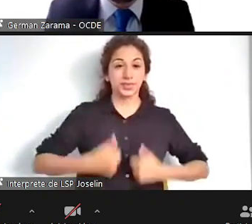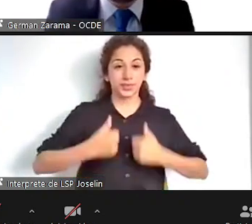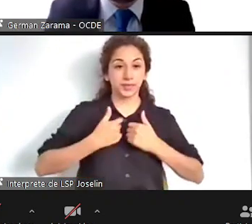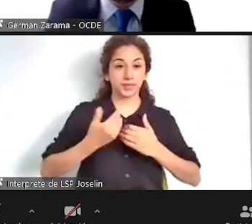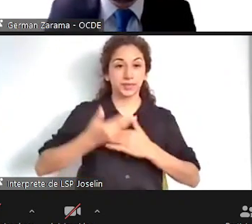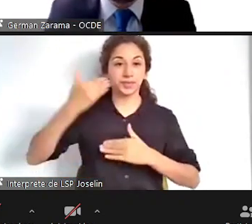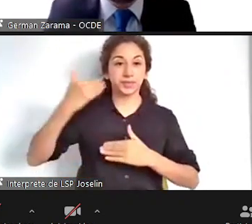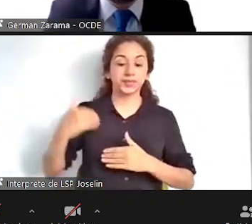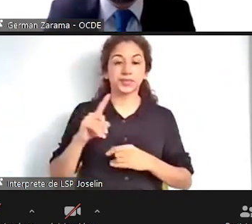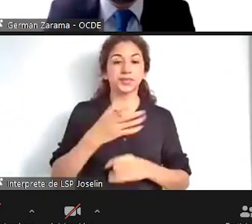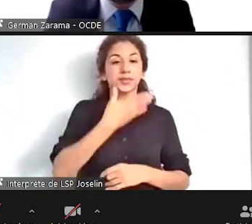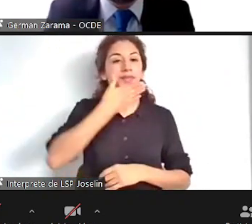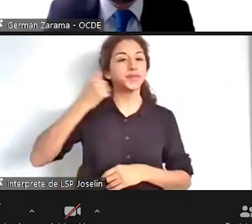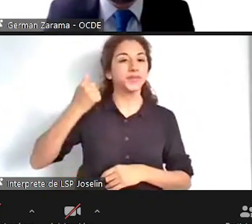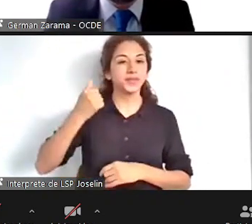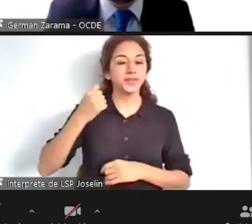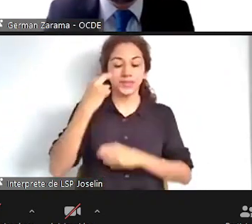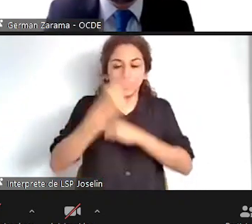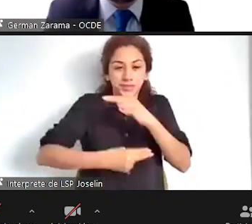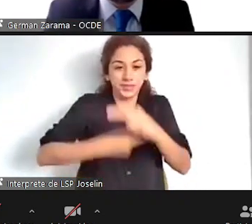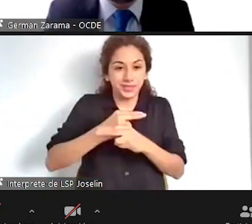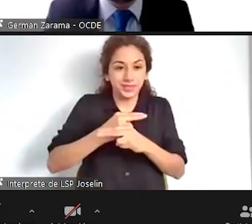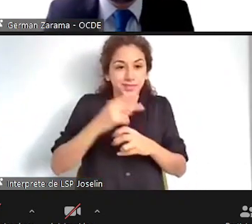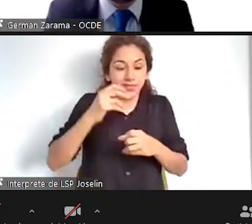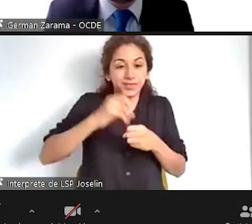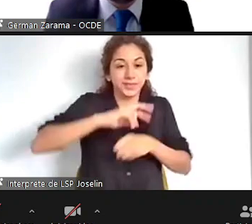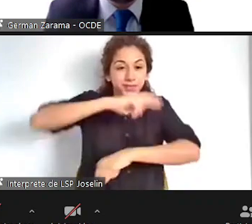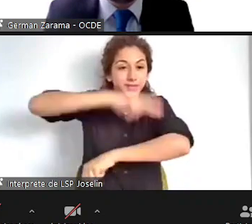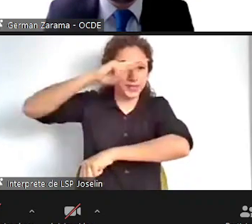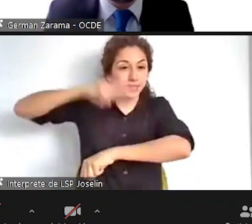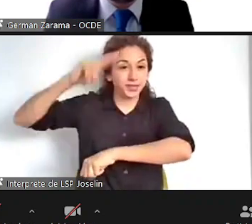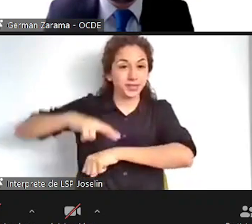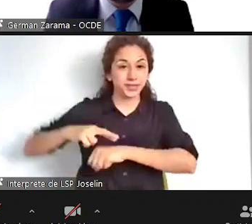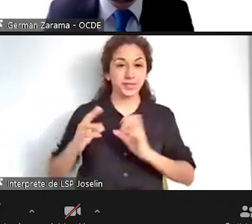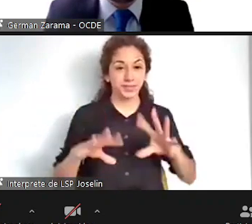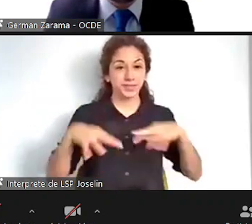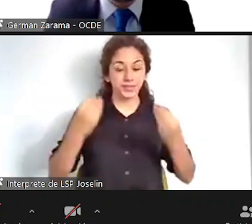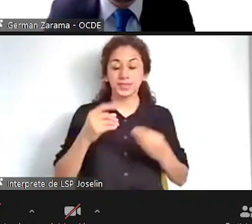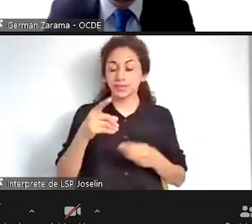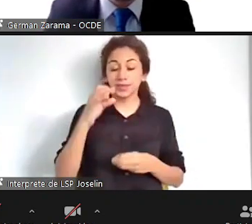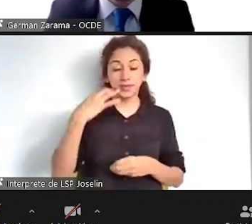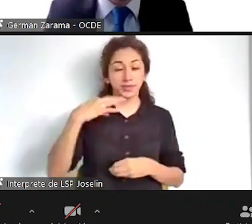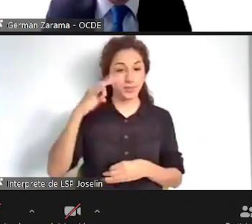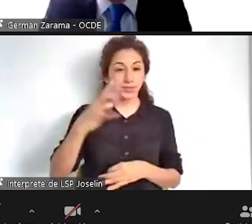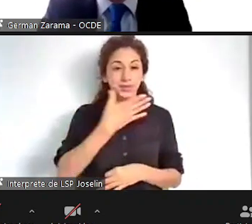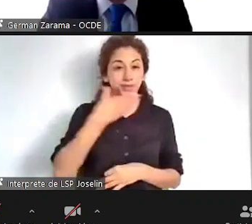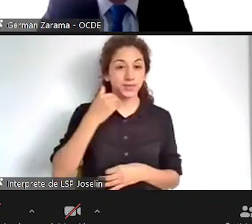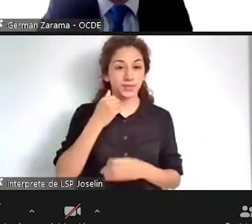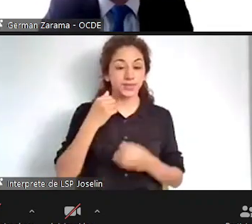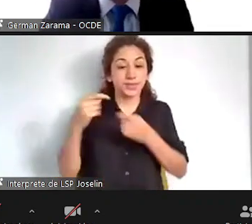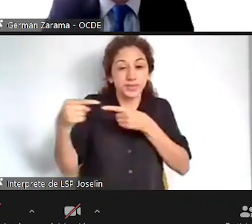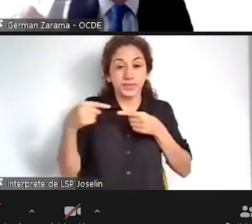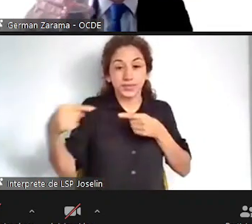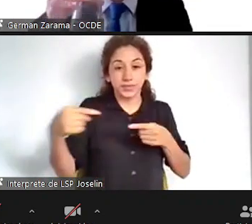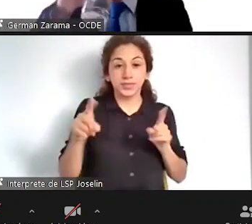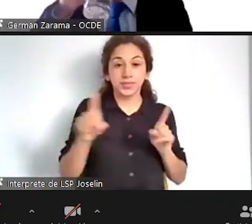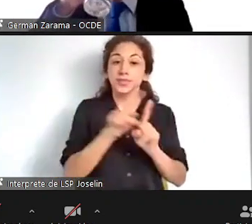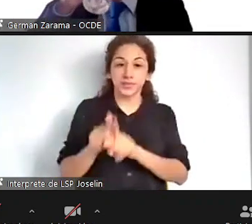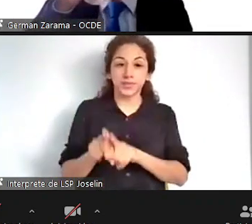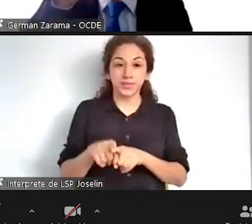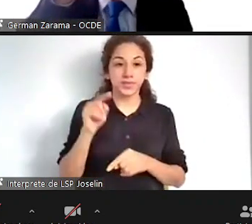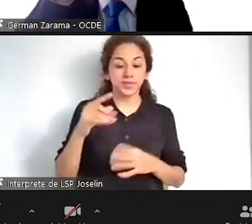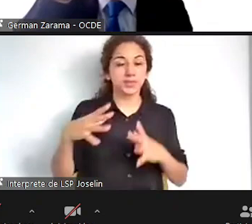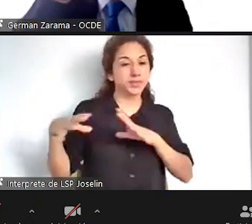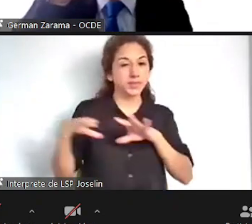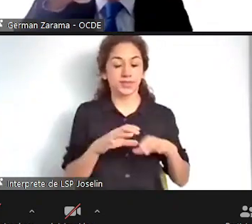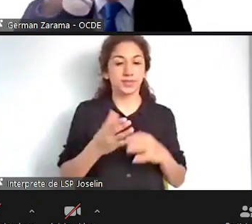mentioned before and not leaving anyone behind is more and better integration both nationally and regionally why not just to improve productiveness and competitive